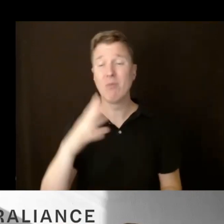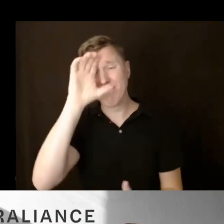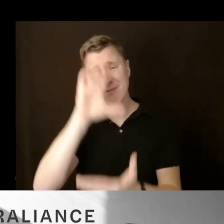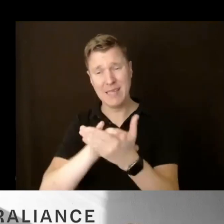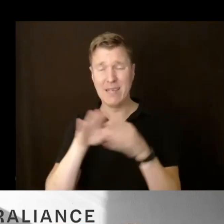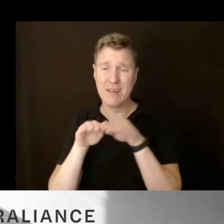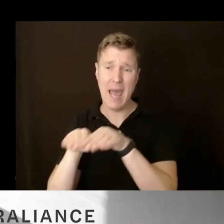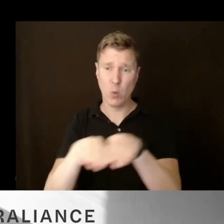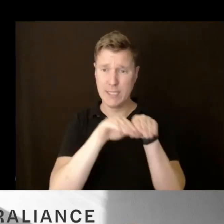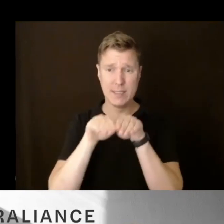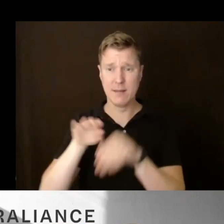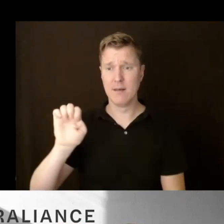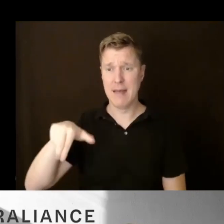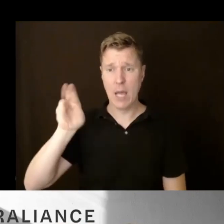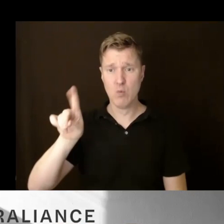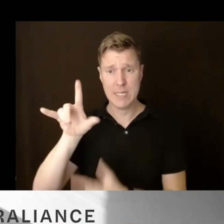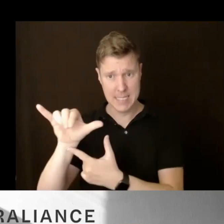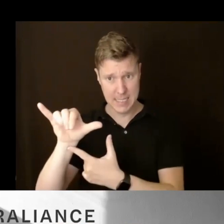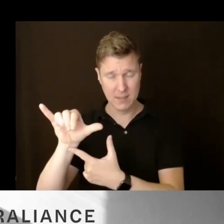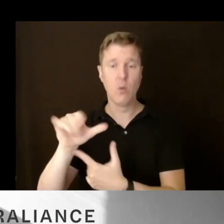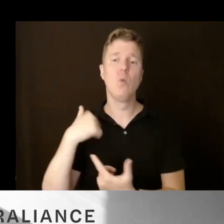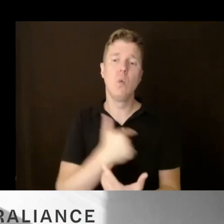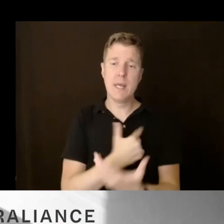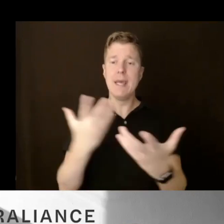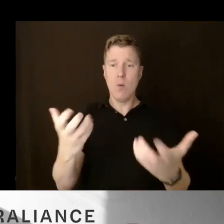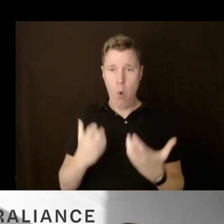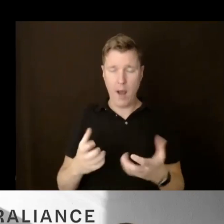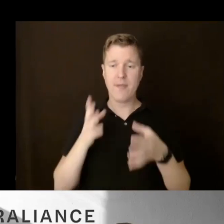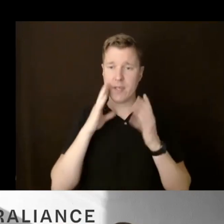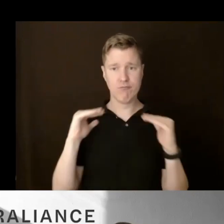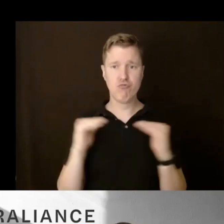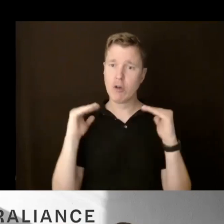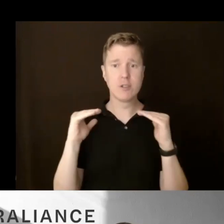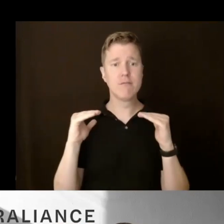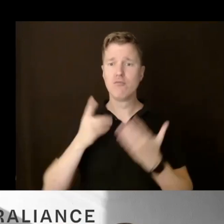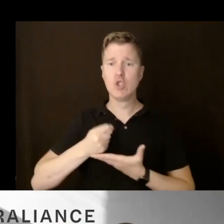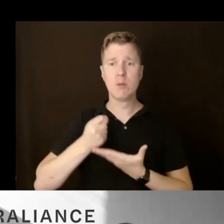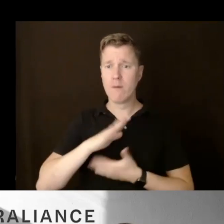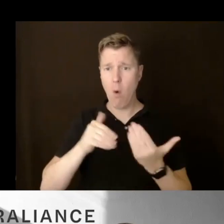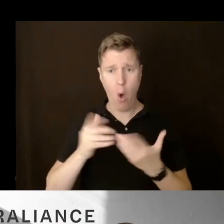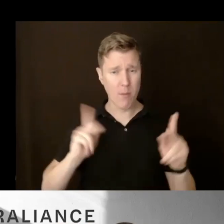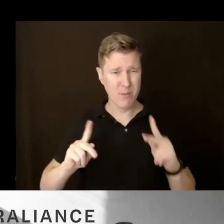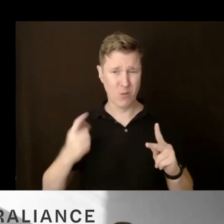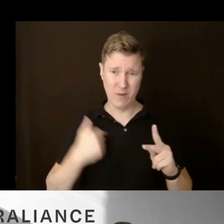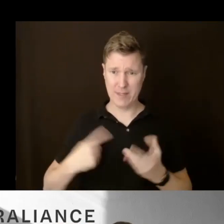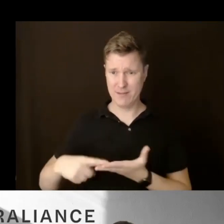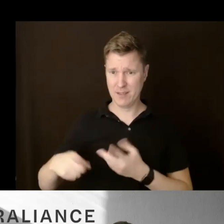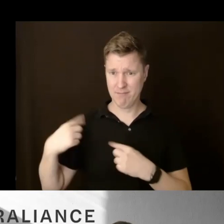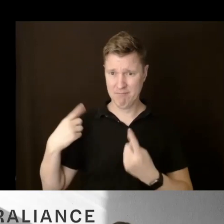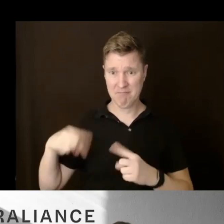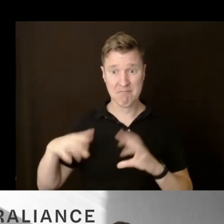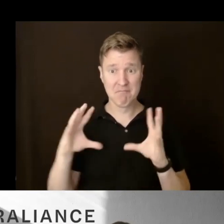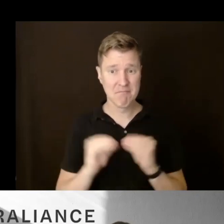includes promoting the just treatment of people. Again, as we've been talking about at this conference, we do